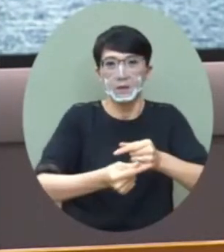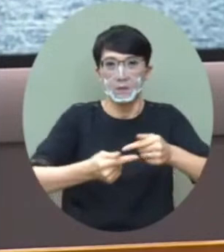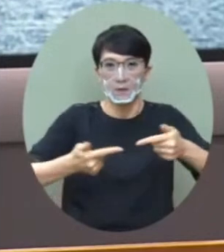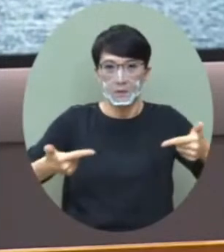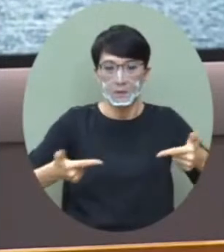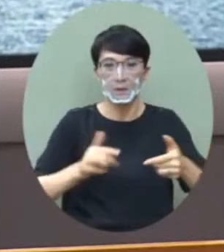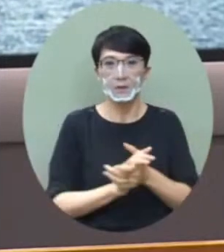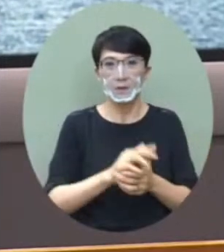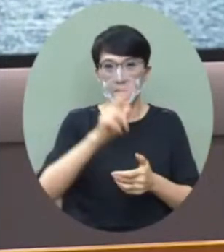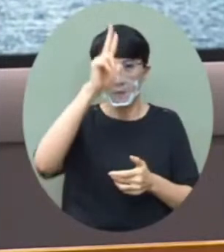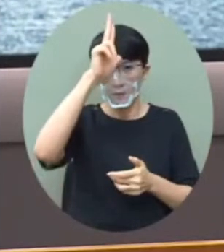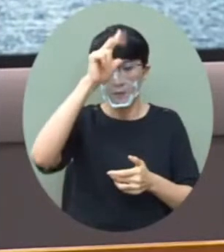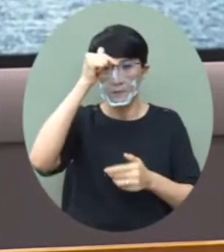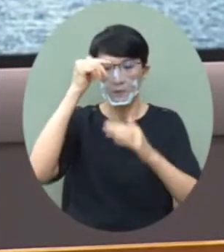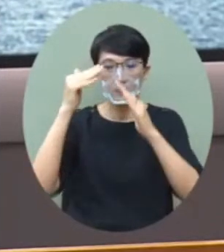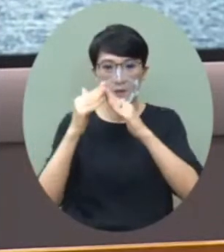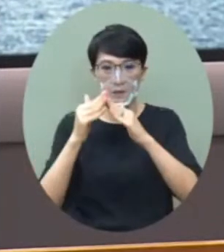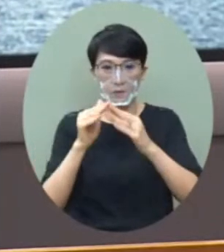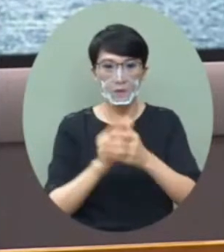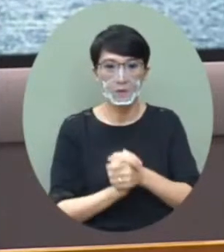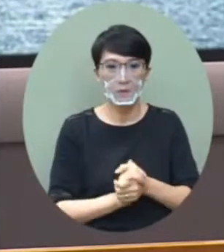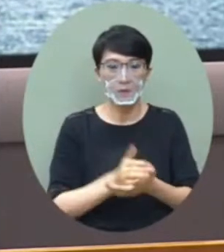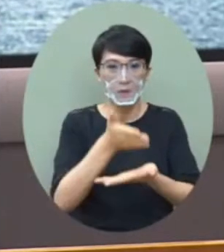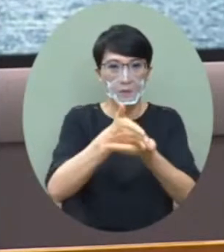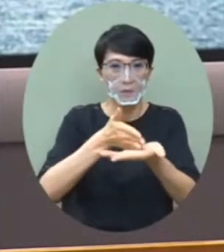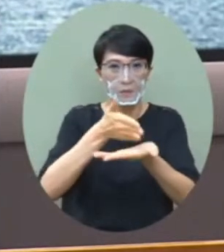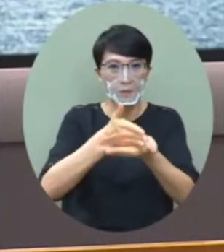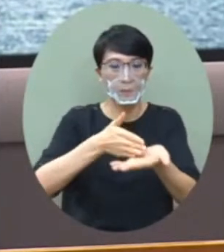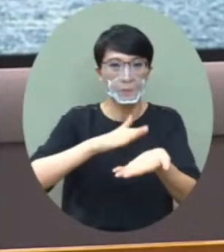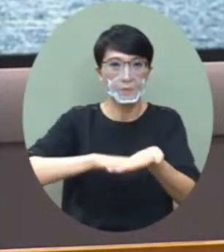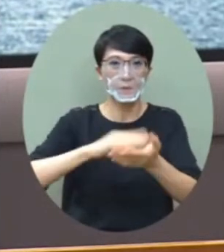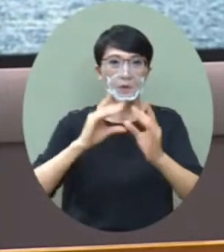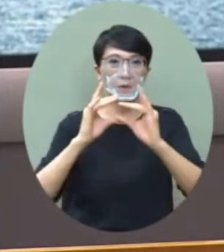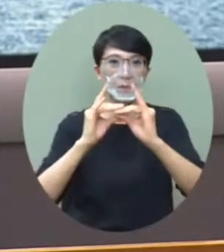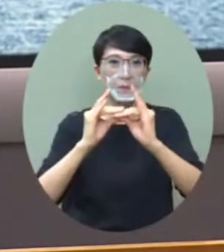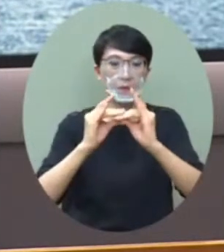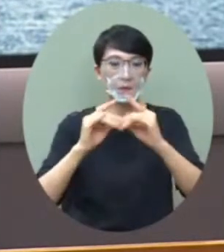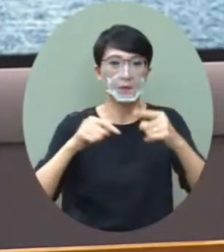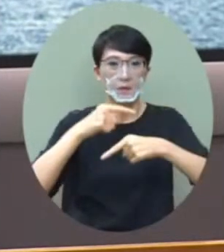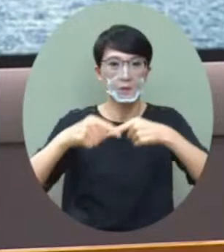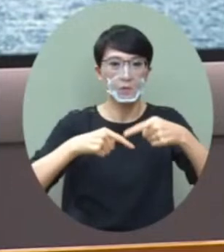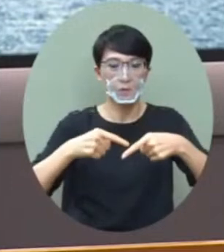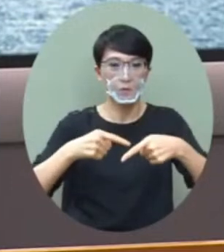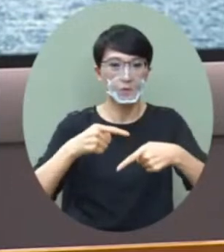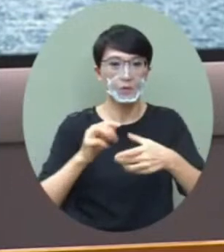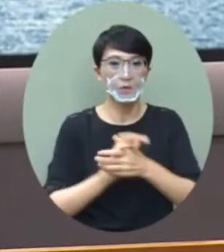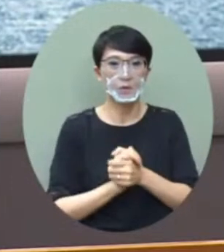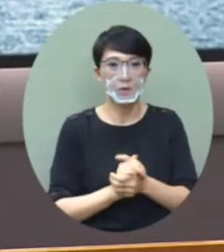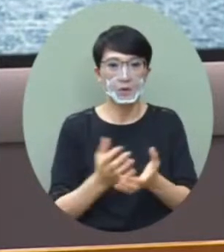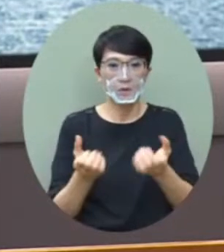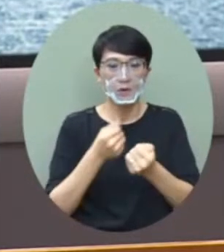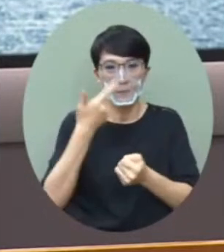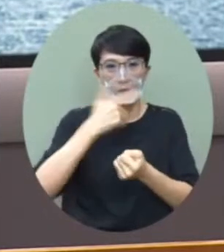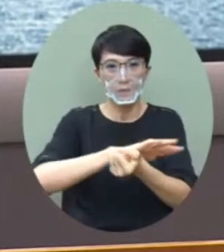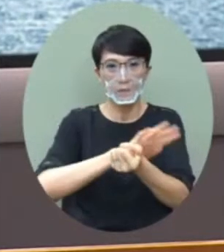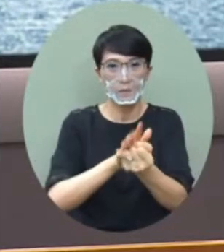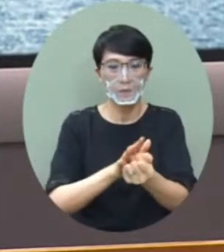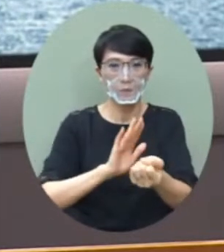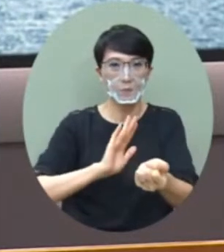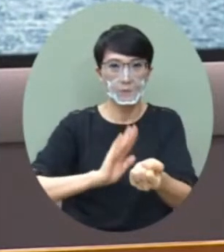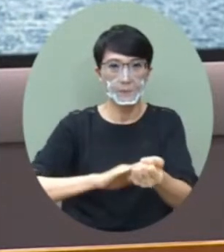Now, because we have more and more COVID patients, as we all know, half of the beds in